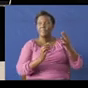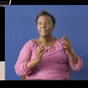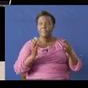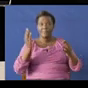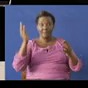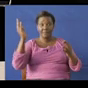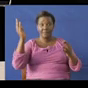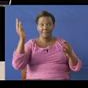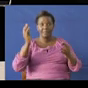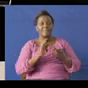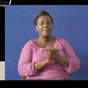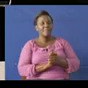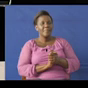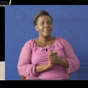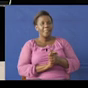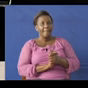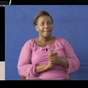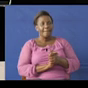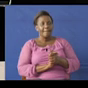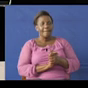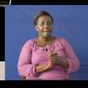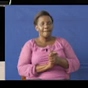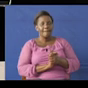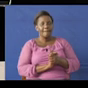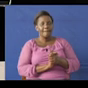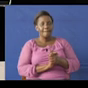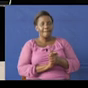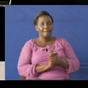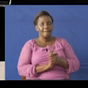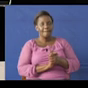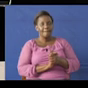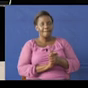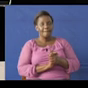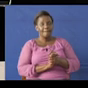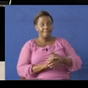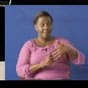The fourth one is complex.